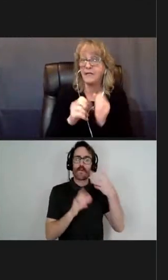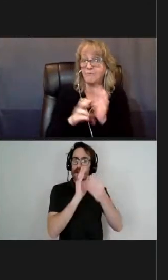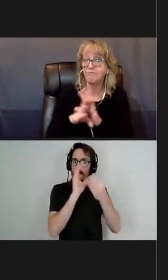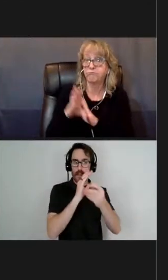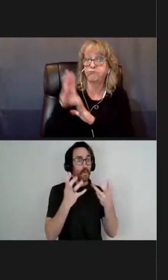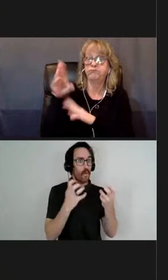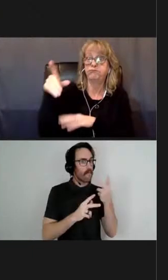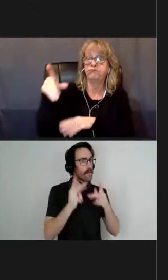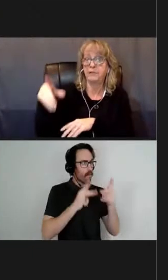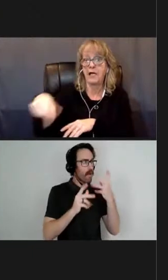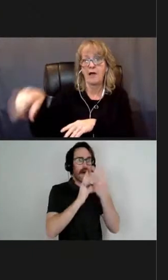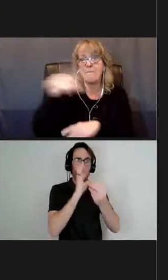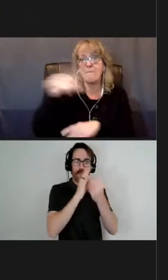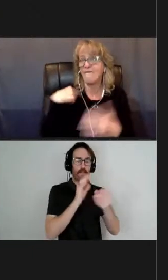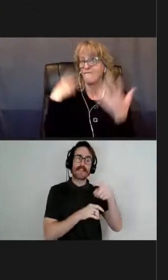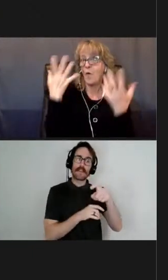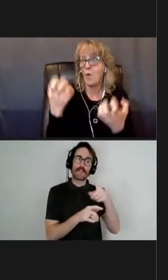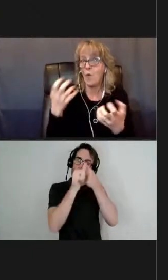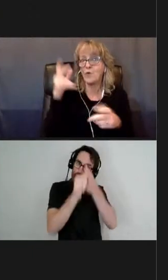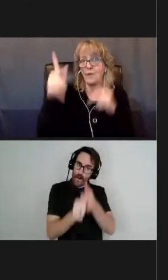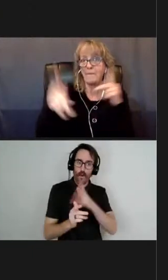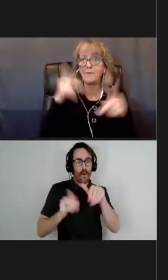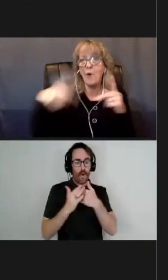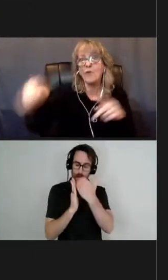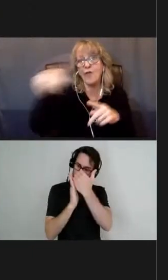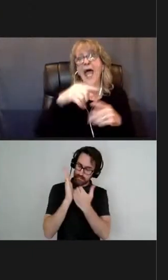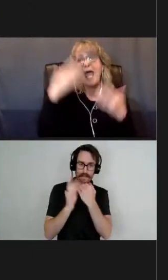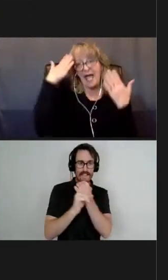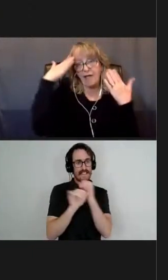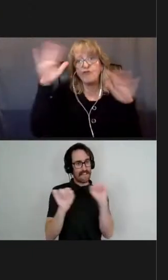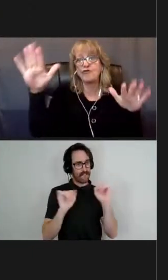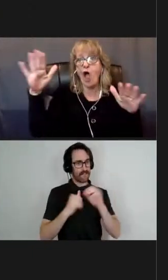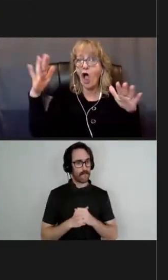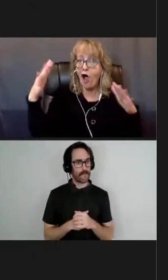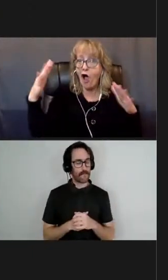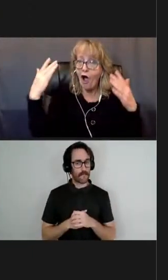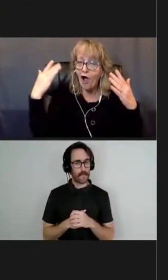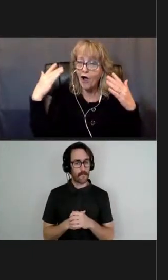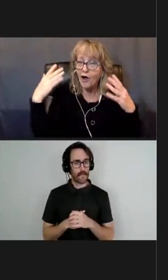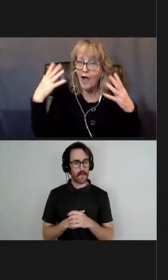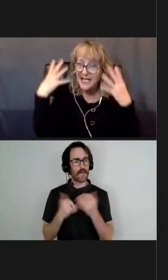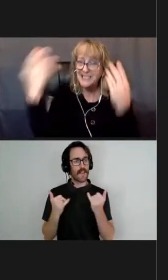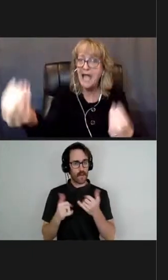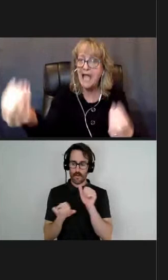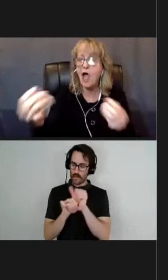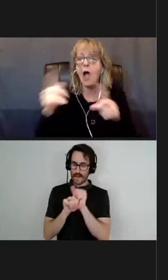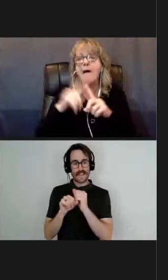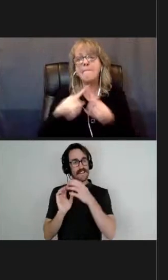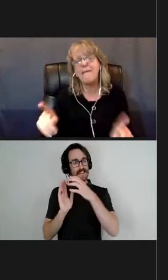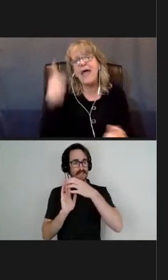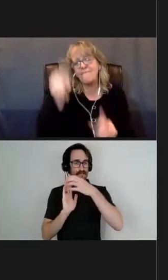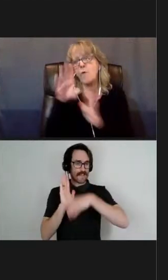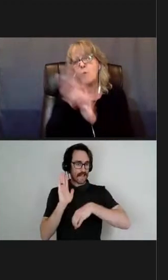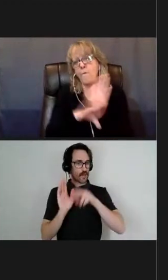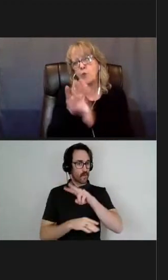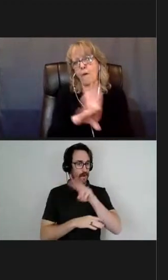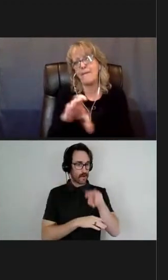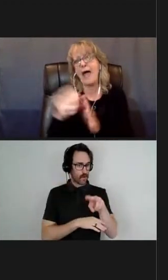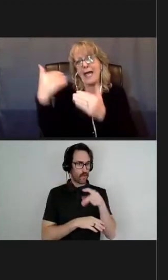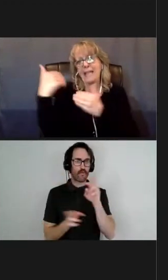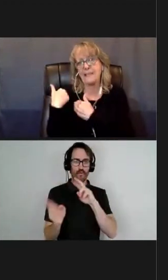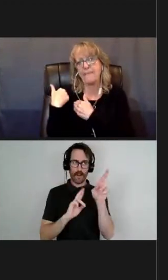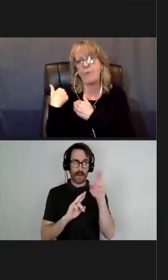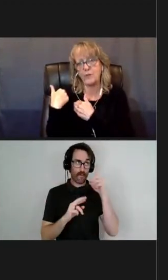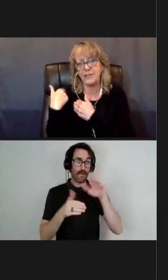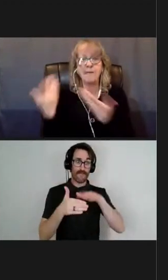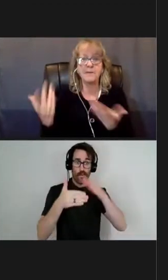to be doing it as safe as possible. And so we're working on that Section 22, and we'll have it. The plan is to have it ready in time for the weekend,